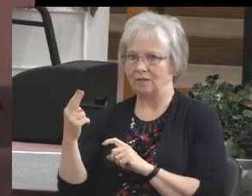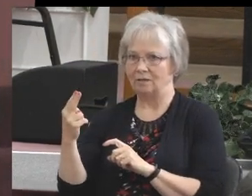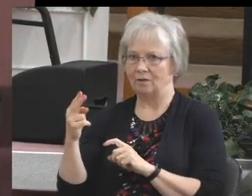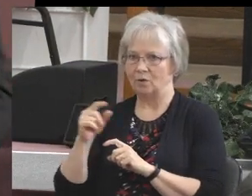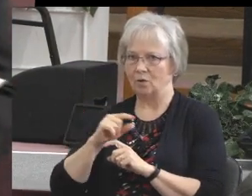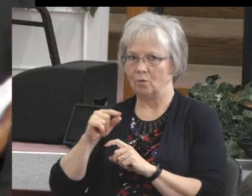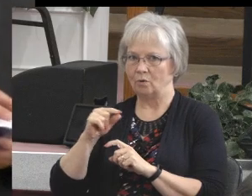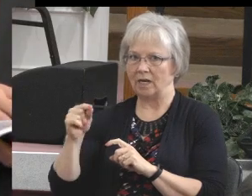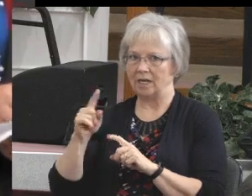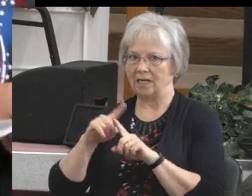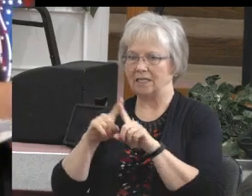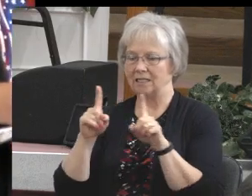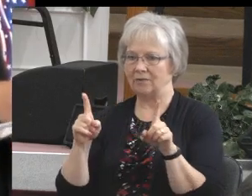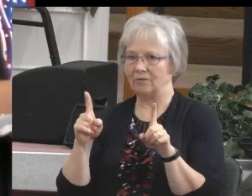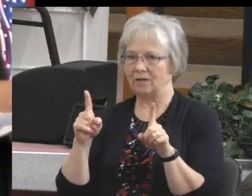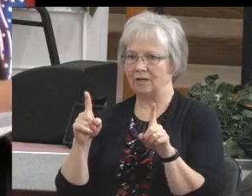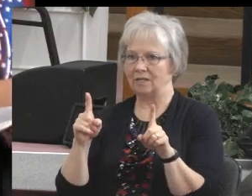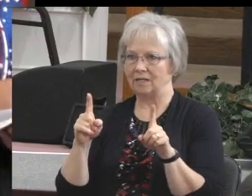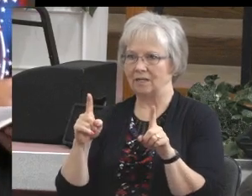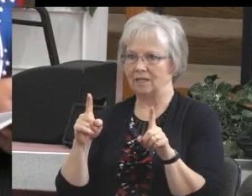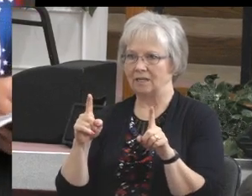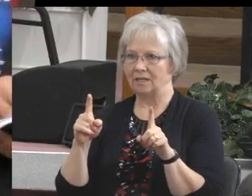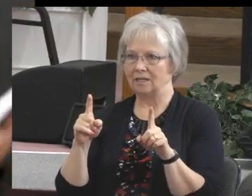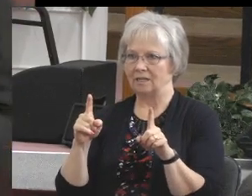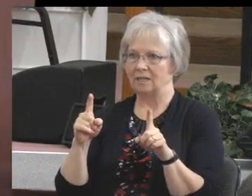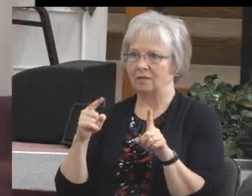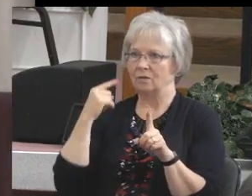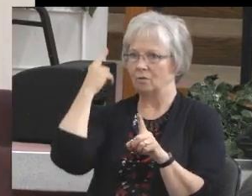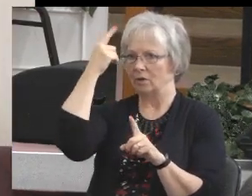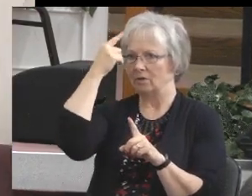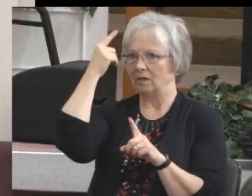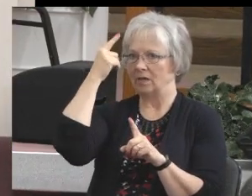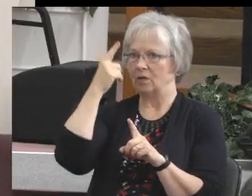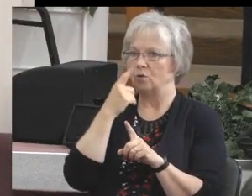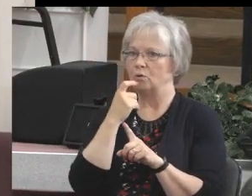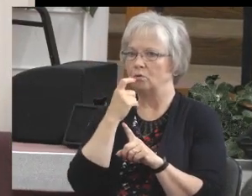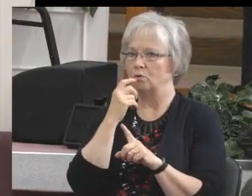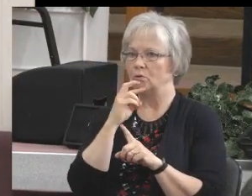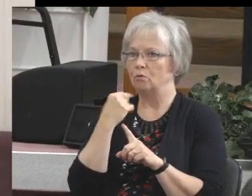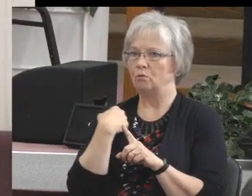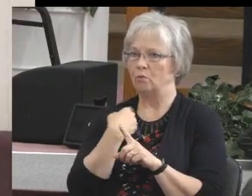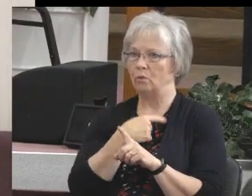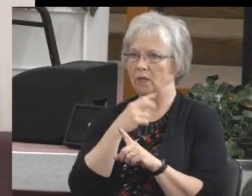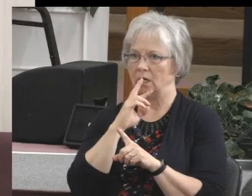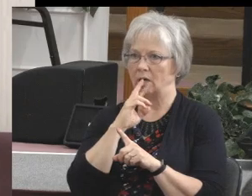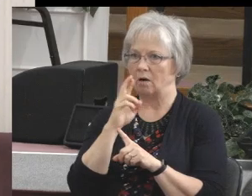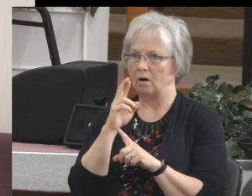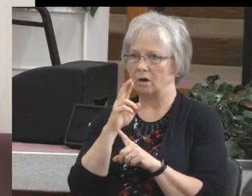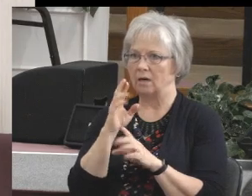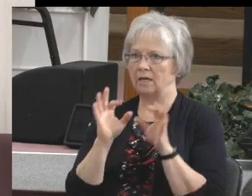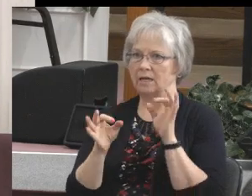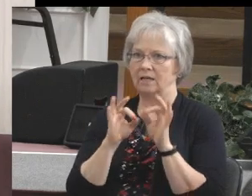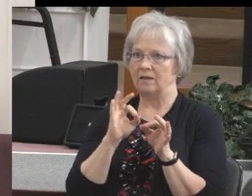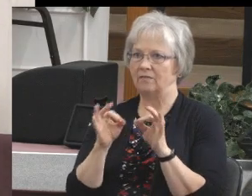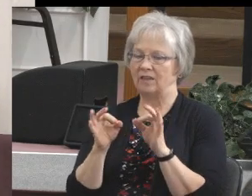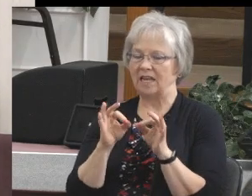We've been contemplating whether who we are is offensive or not.